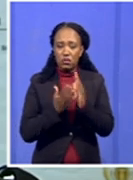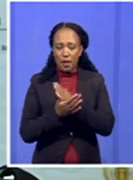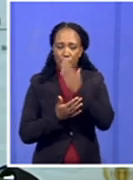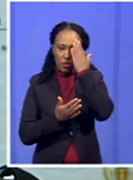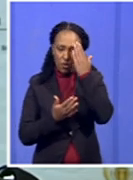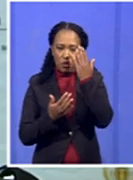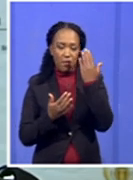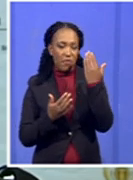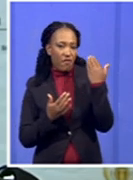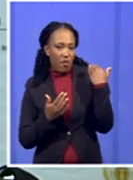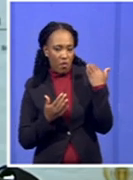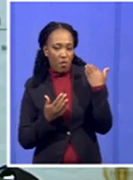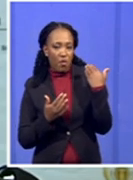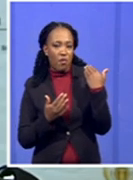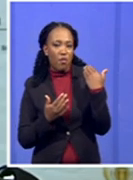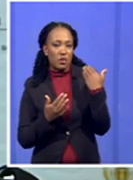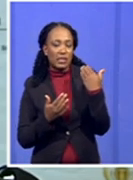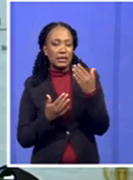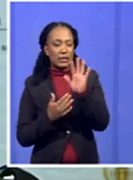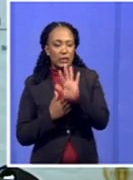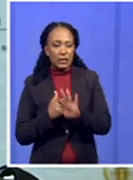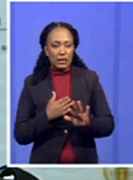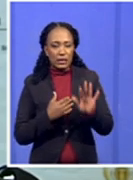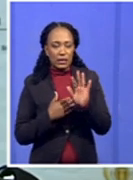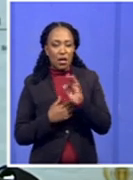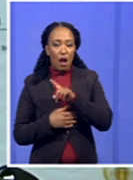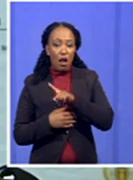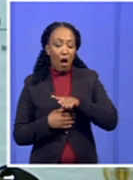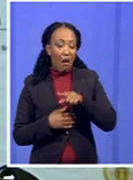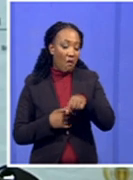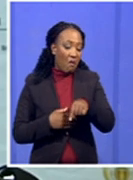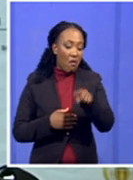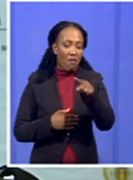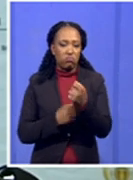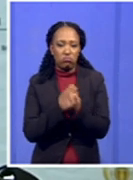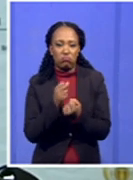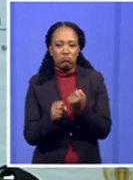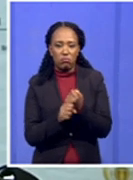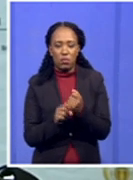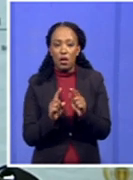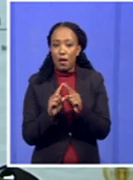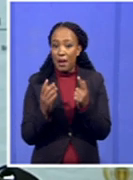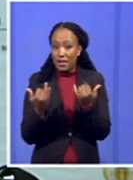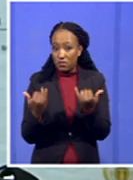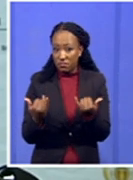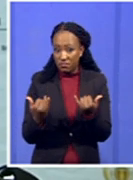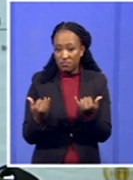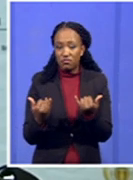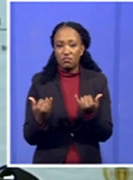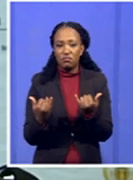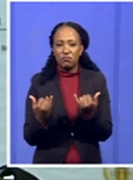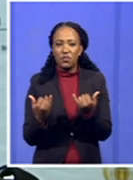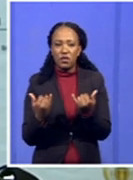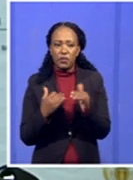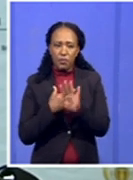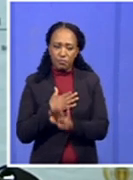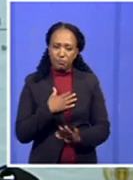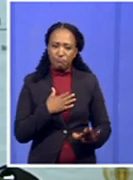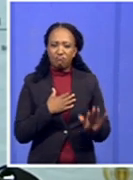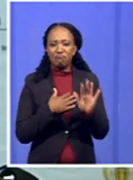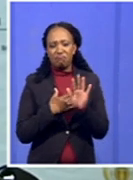that initially this work was projected to take a lot more longer time. But now, where we are, it